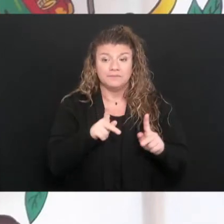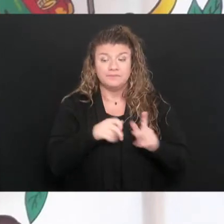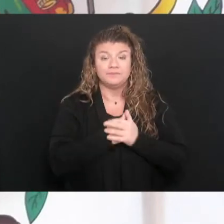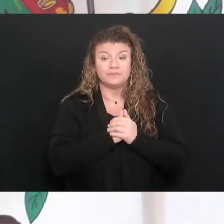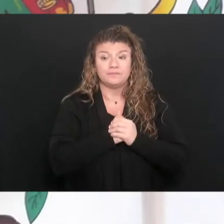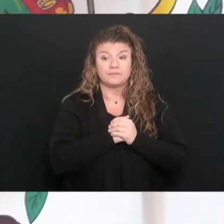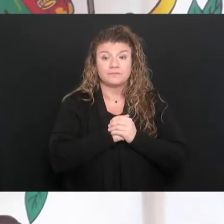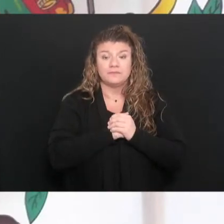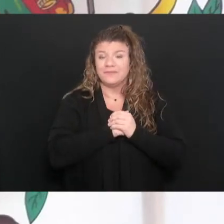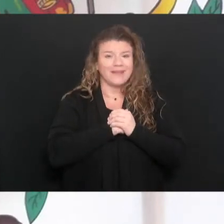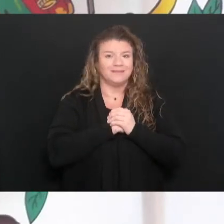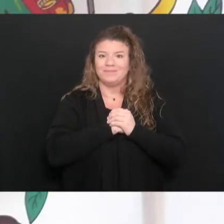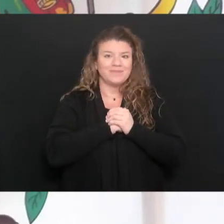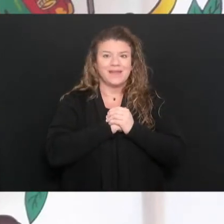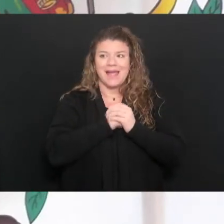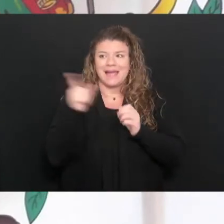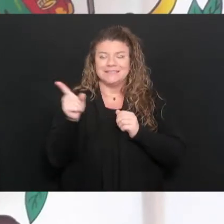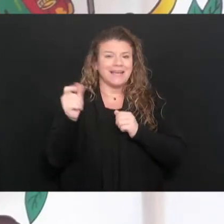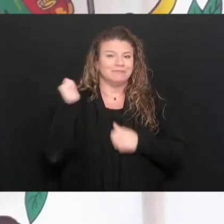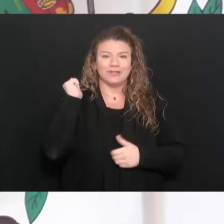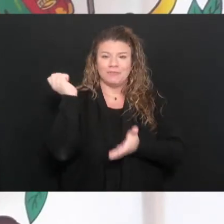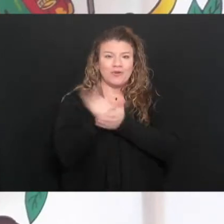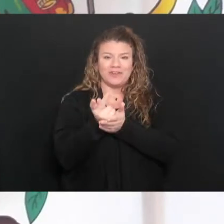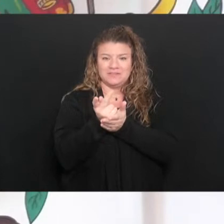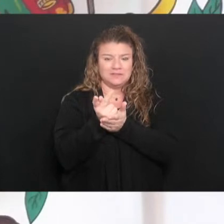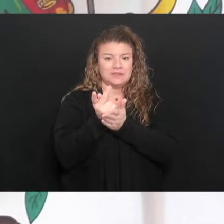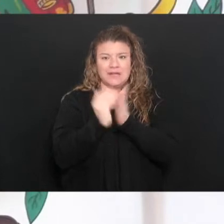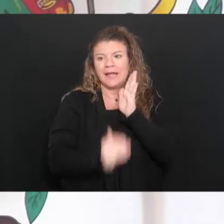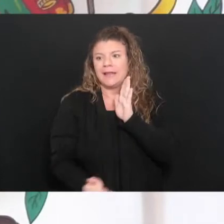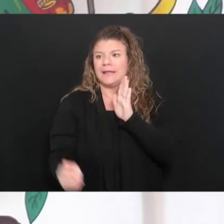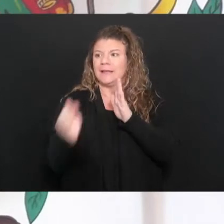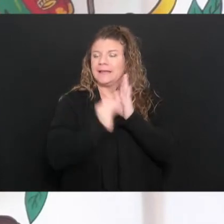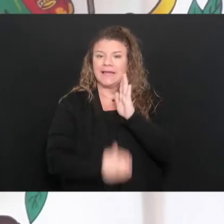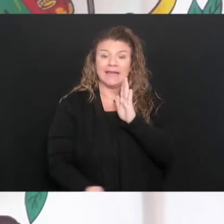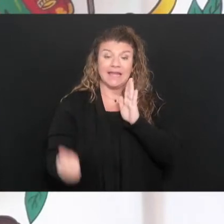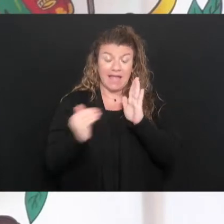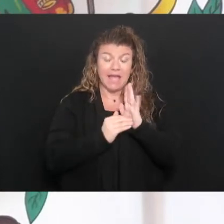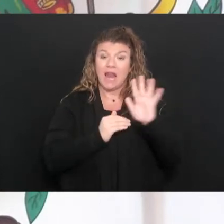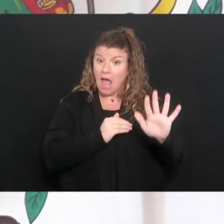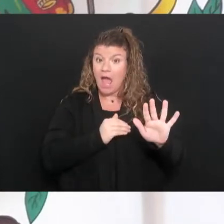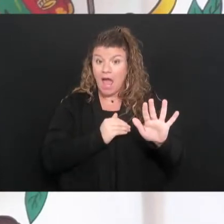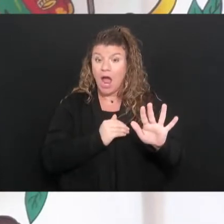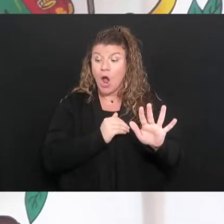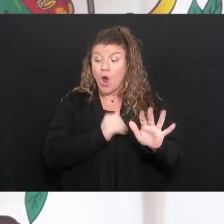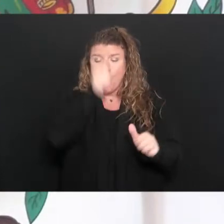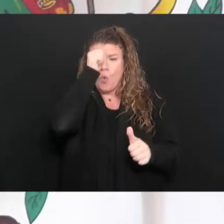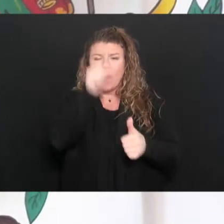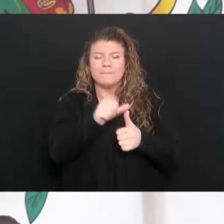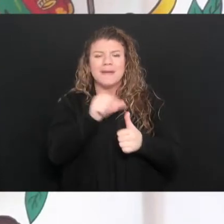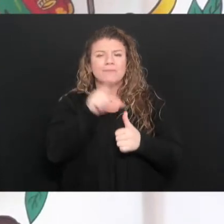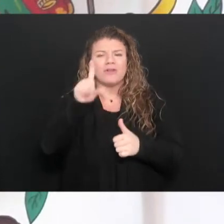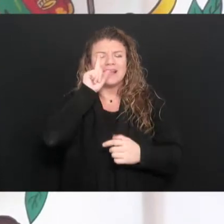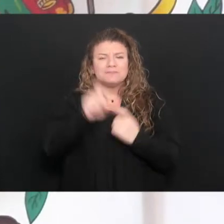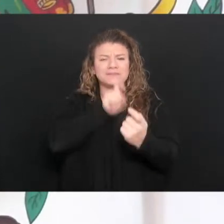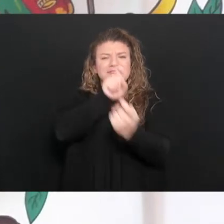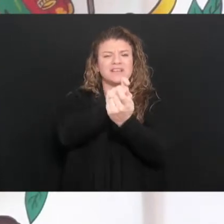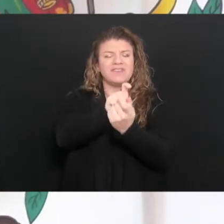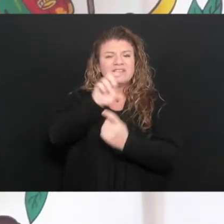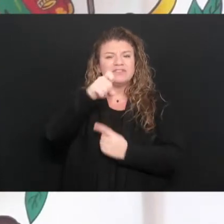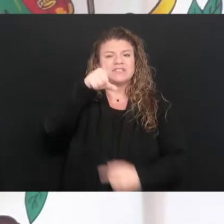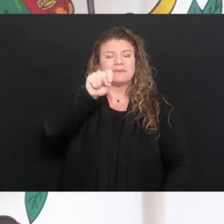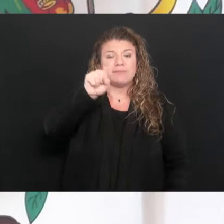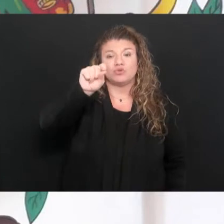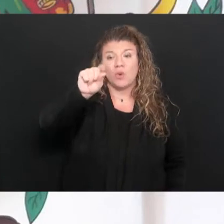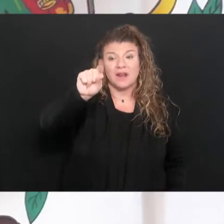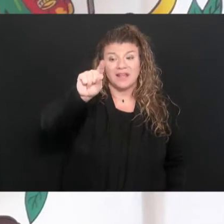got stonewalled over and over and over. Remember, they targeted, I think, September the 20th.